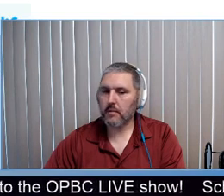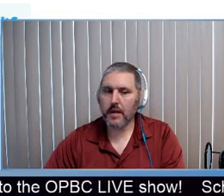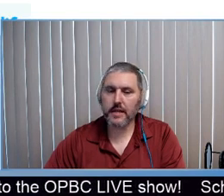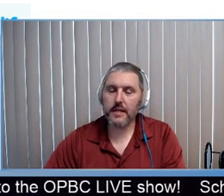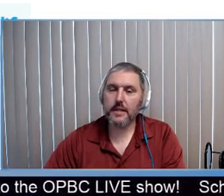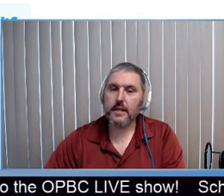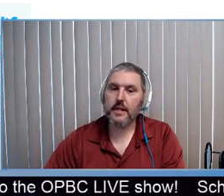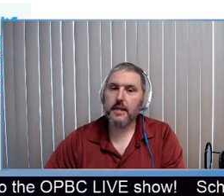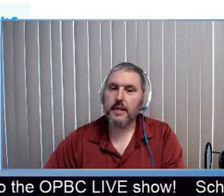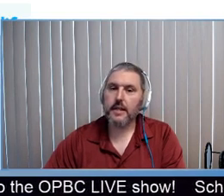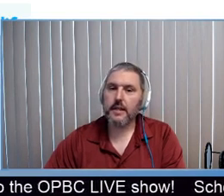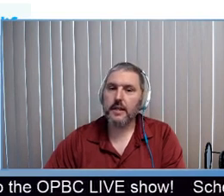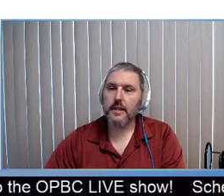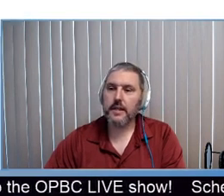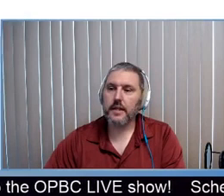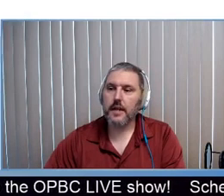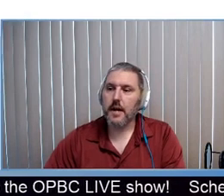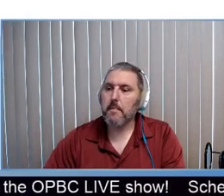Right?